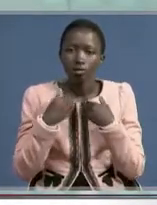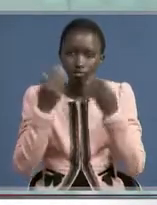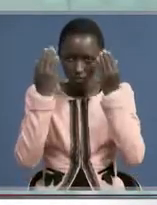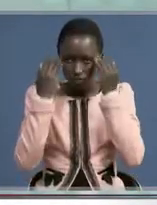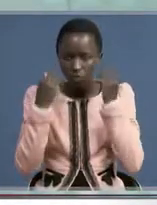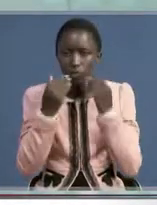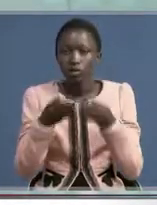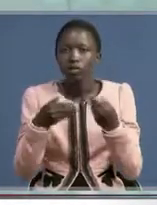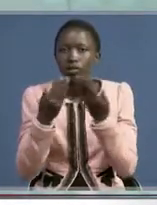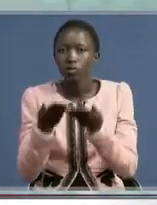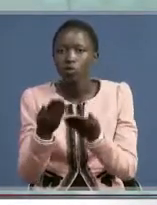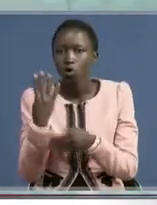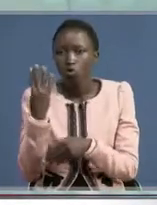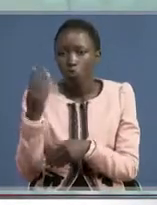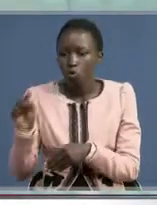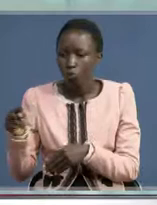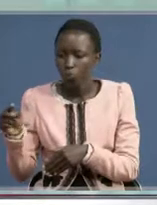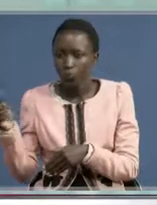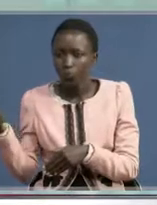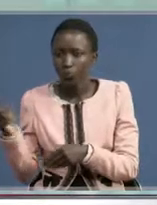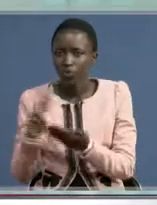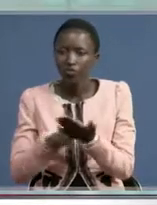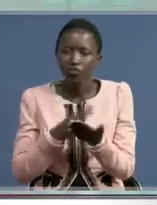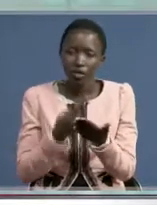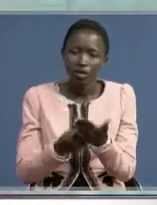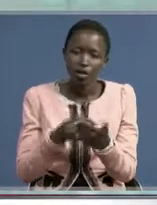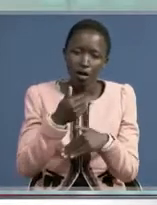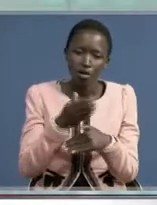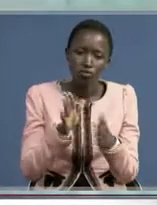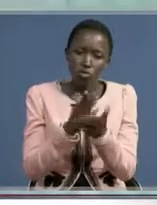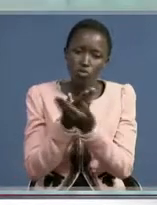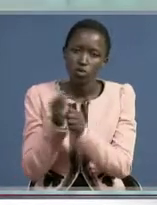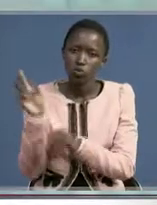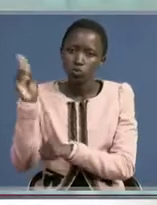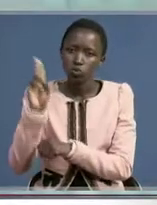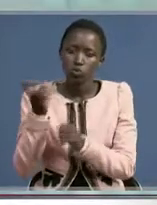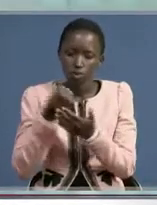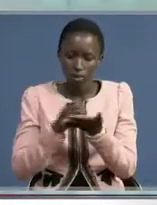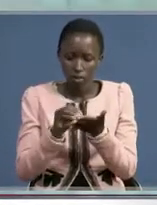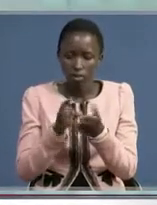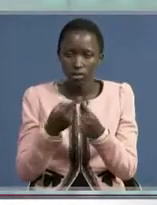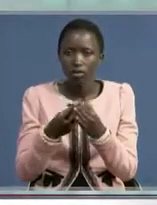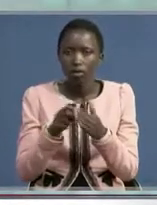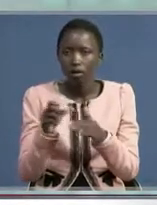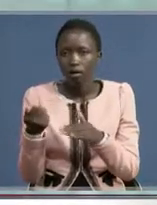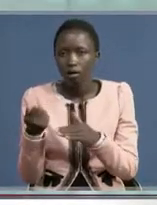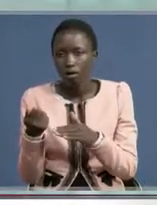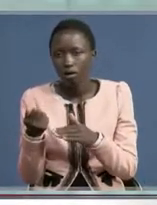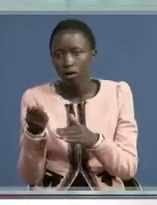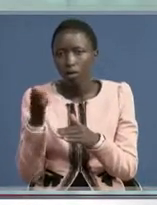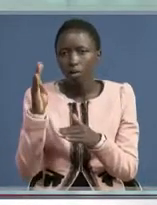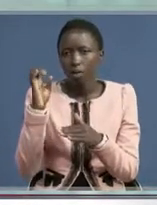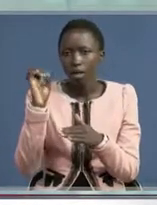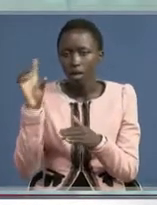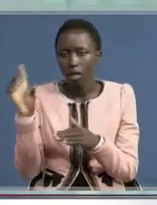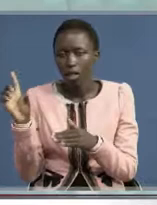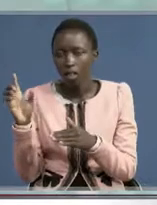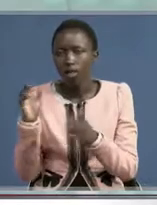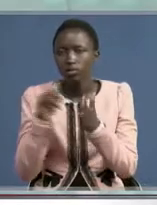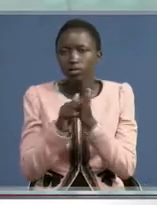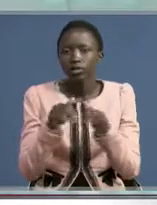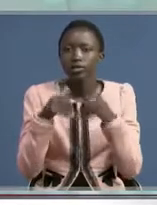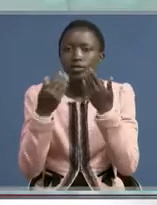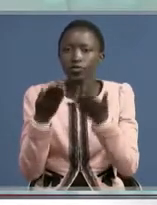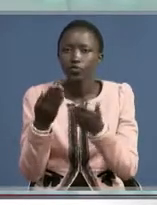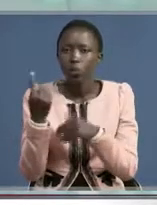be allocated 4 billion shillings has failed after President Uhuru signed the supplementary appropriation bill, which allocated